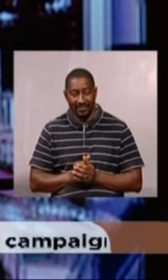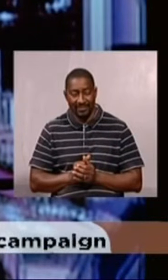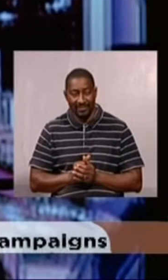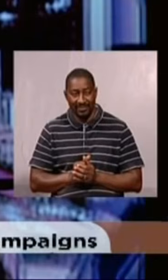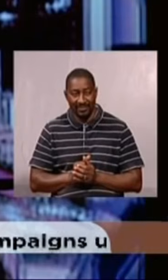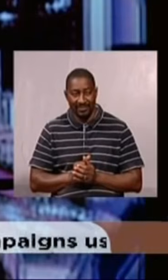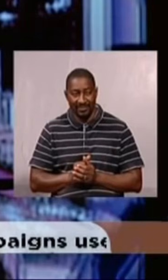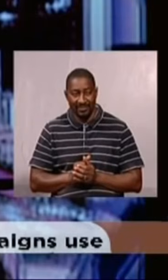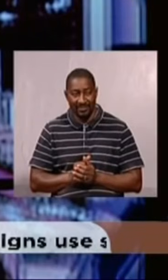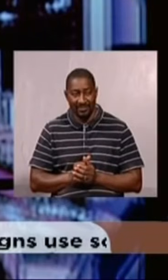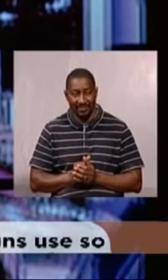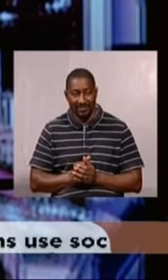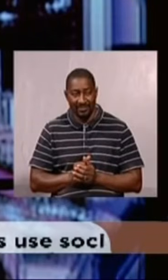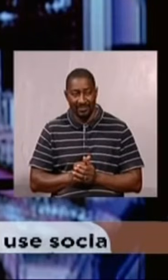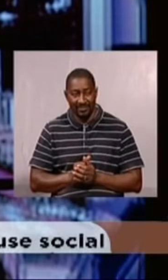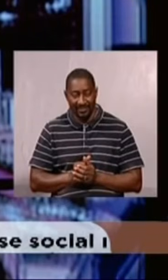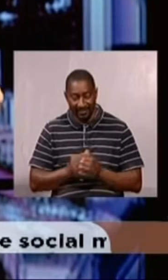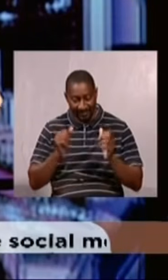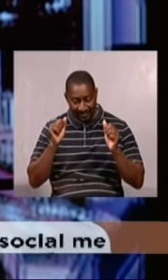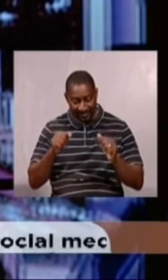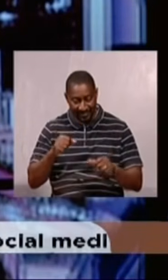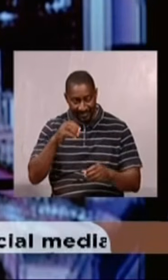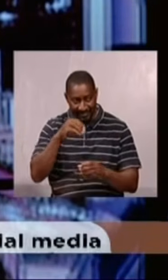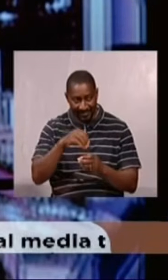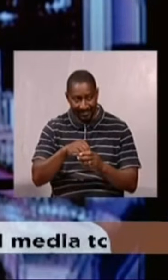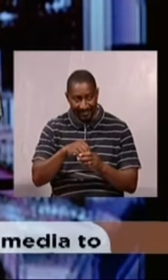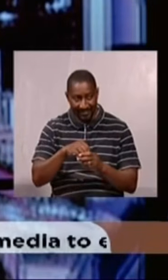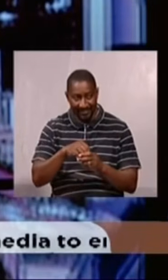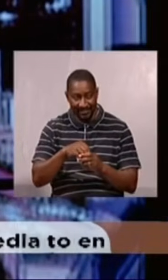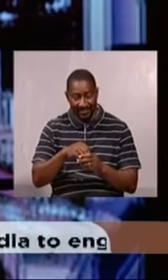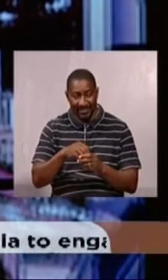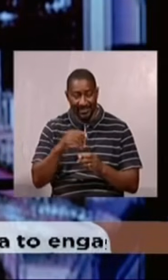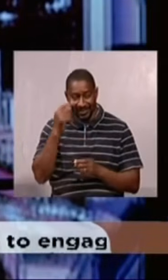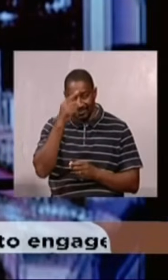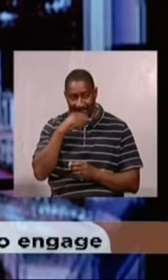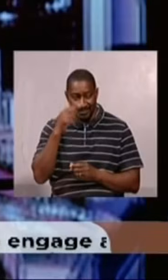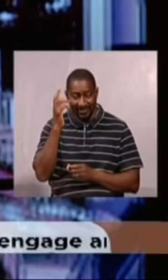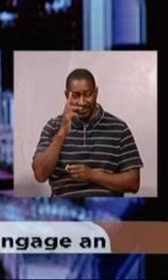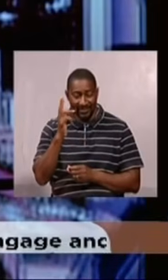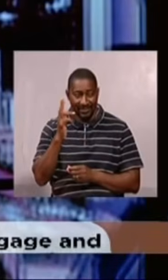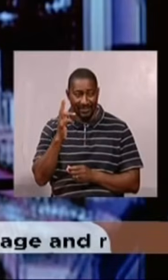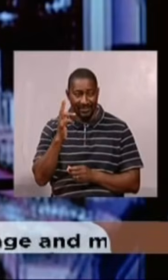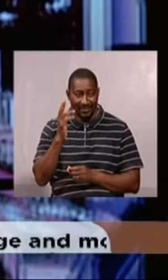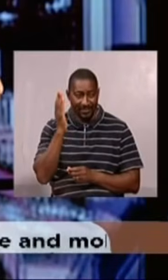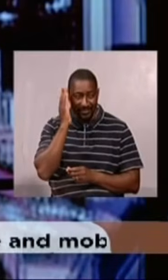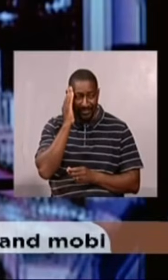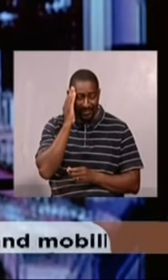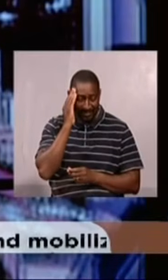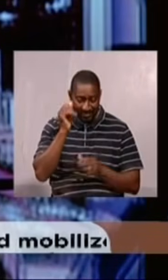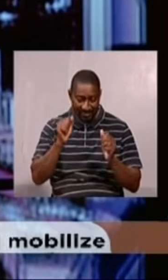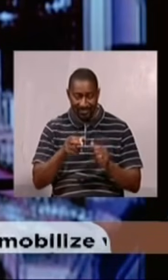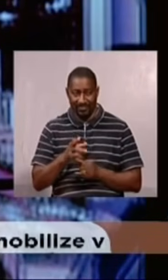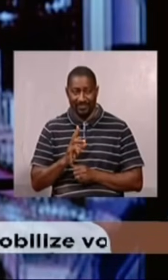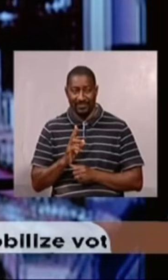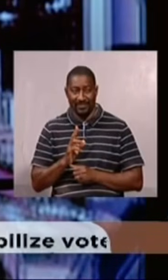to produce engaging content. And if there's a face of a person you know, you're more likely to respond on